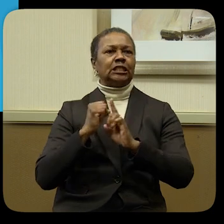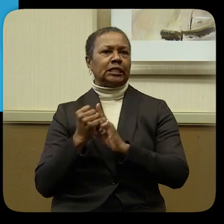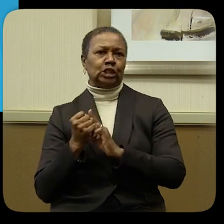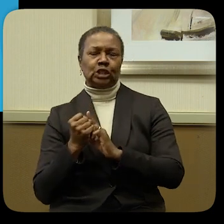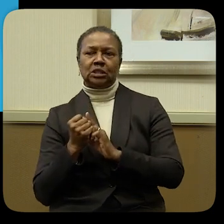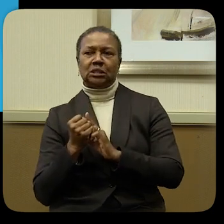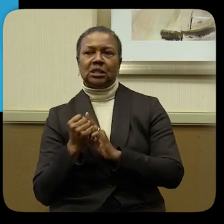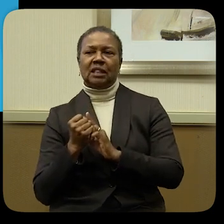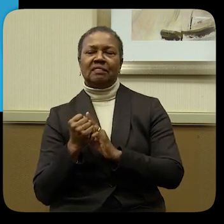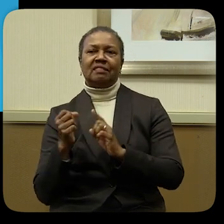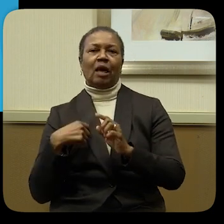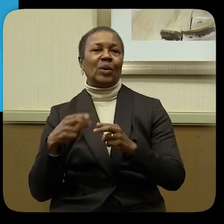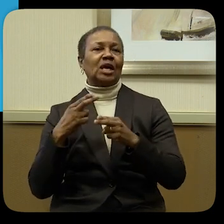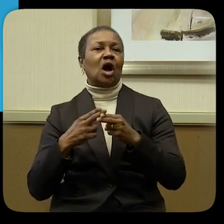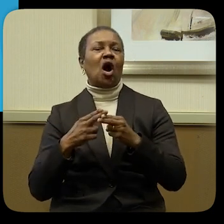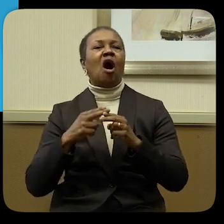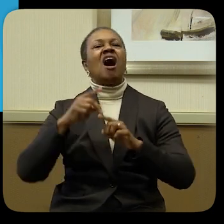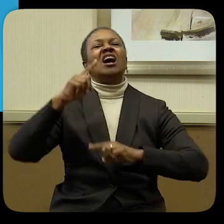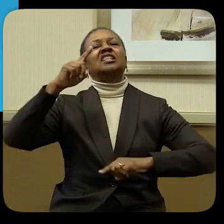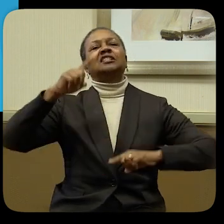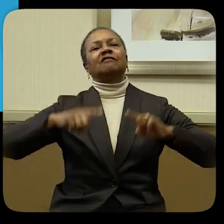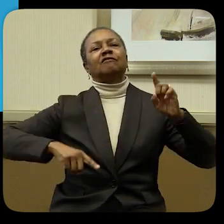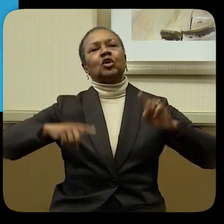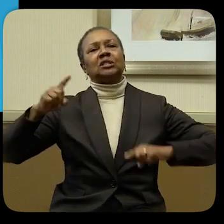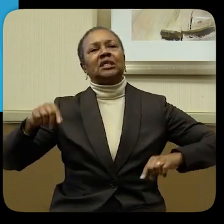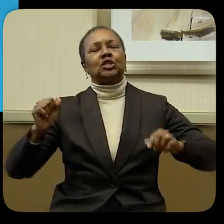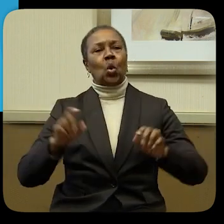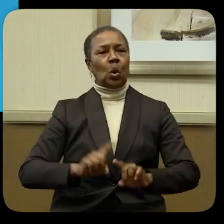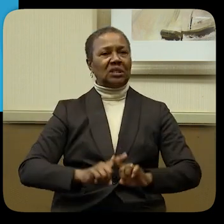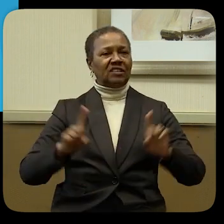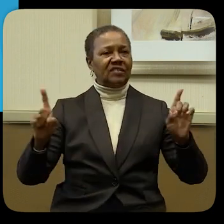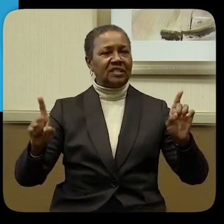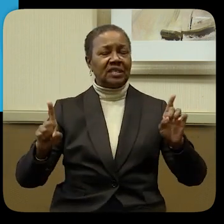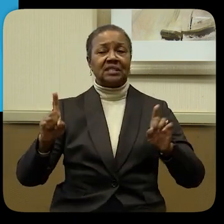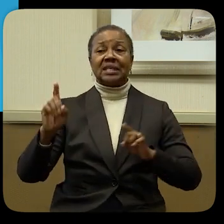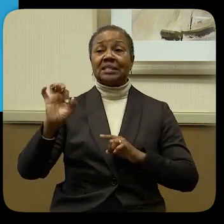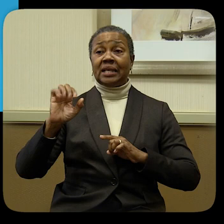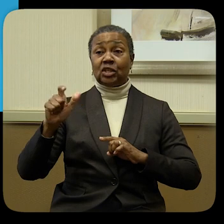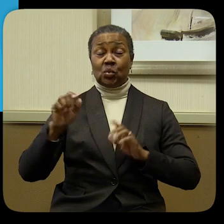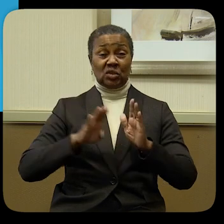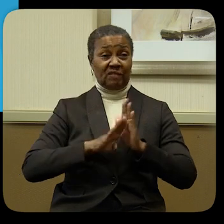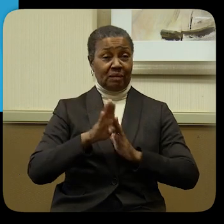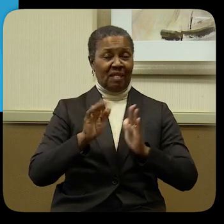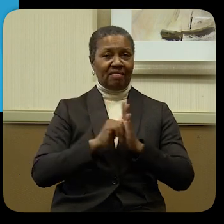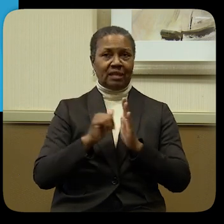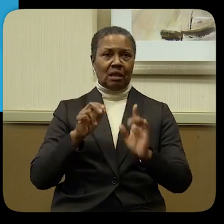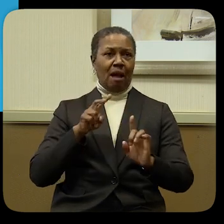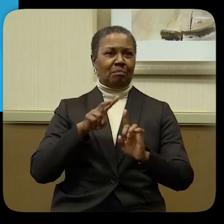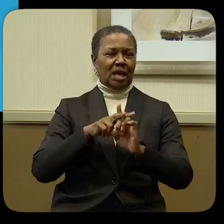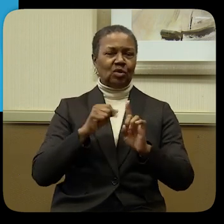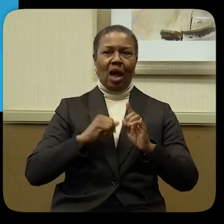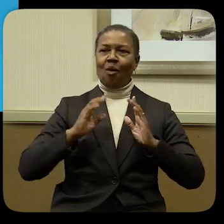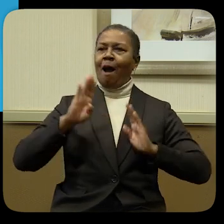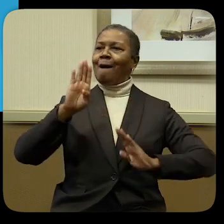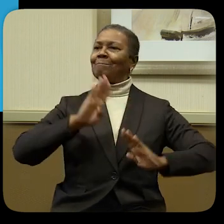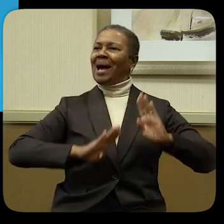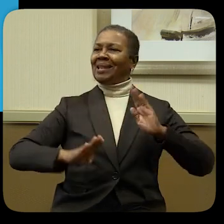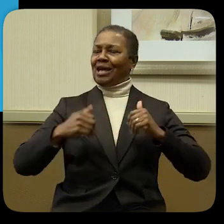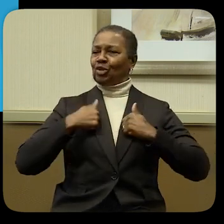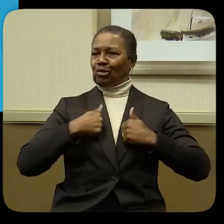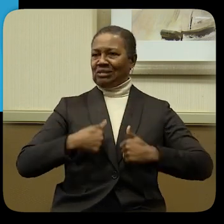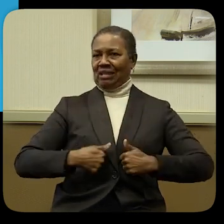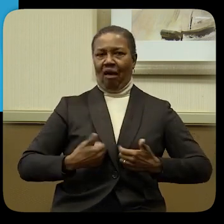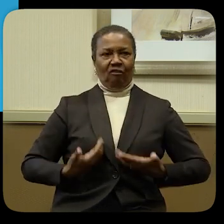call diversities or differences in sexual development. And this has to do with our biological sex. So it's our